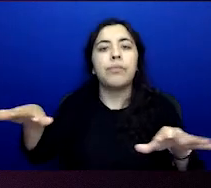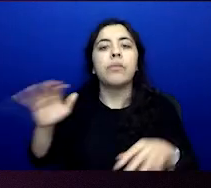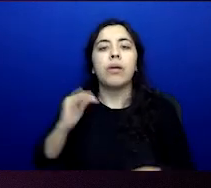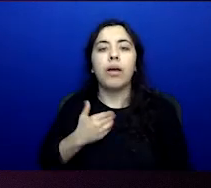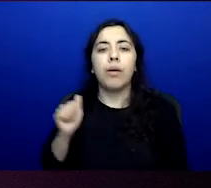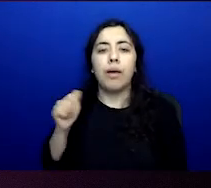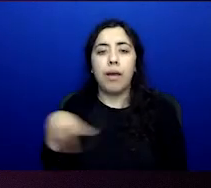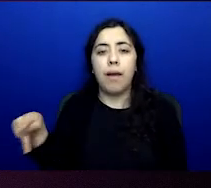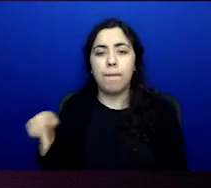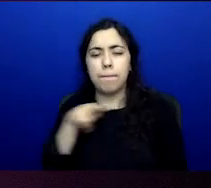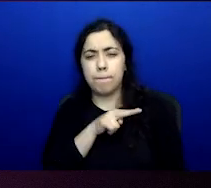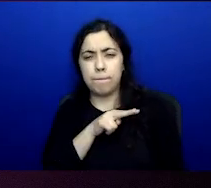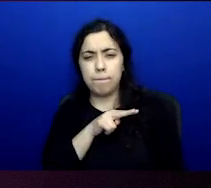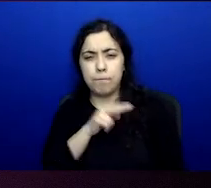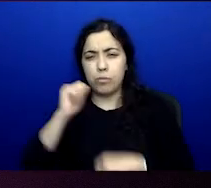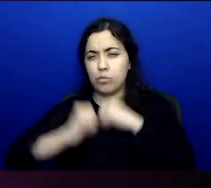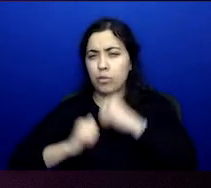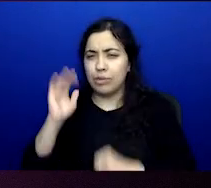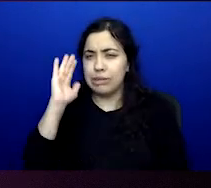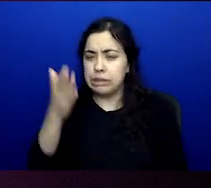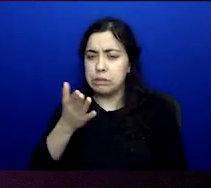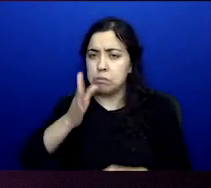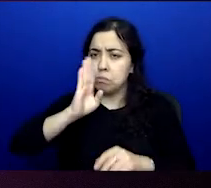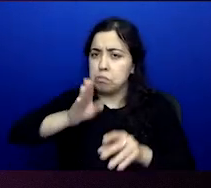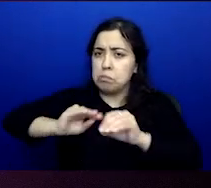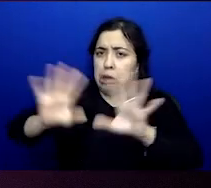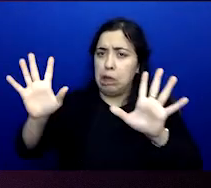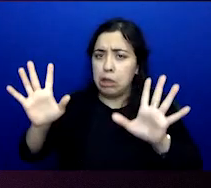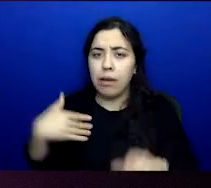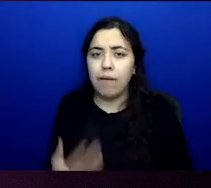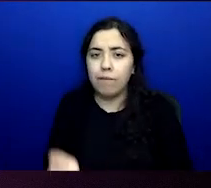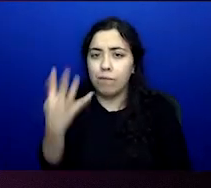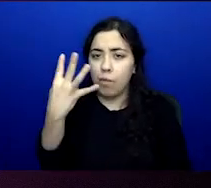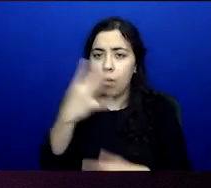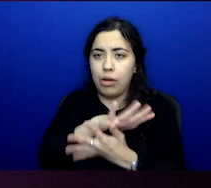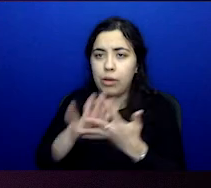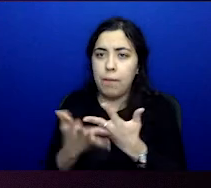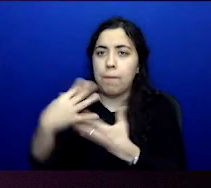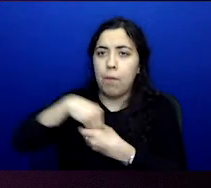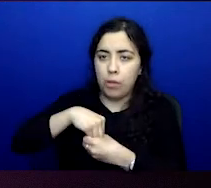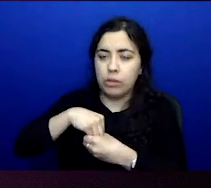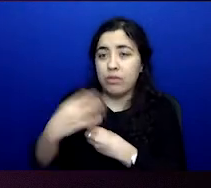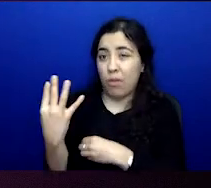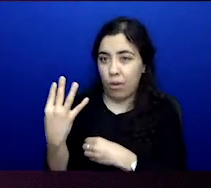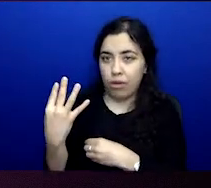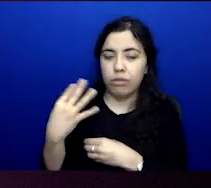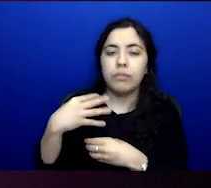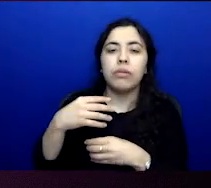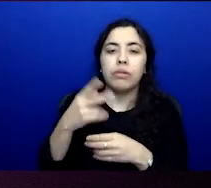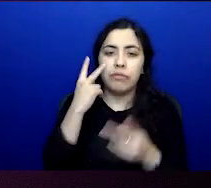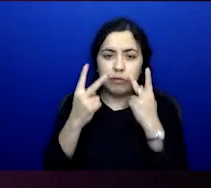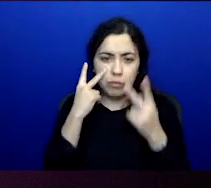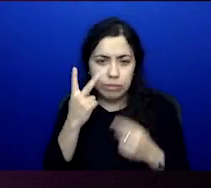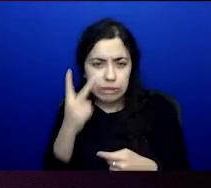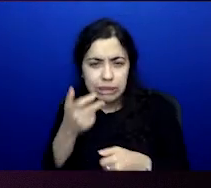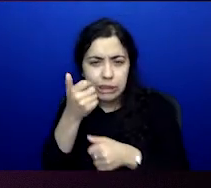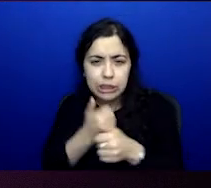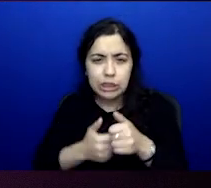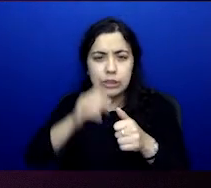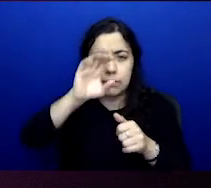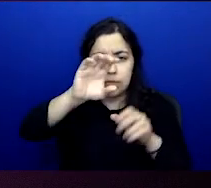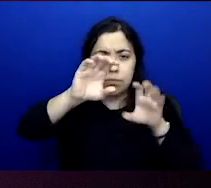terms of structure-wise, it's straightforward in that we have 4 core components that makes up the visualization. But each component, you can think of it as